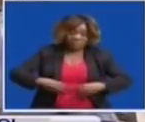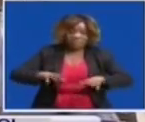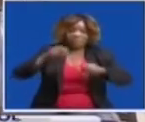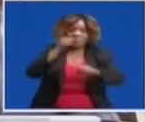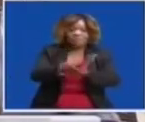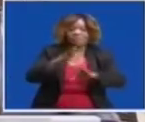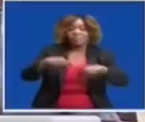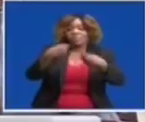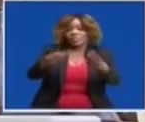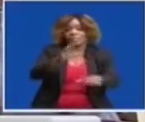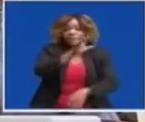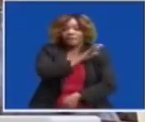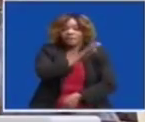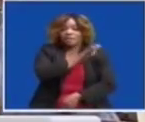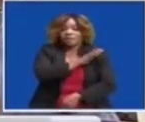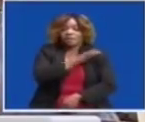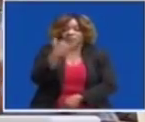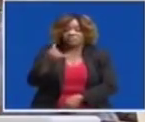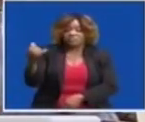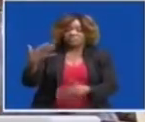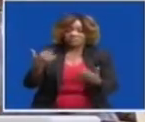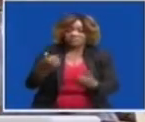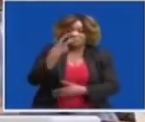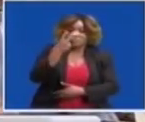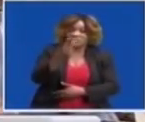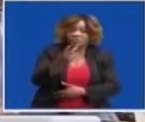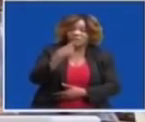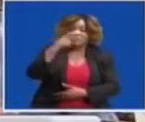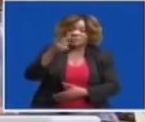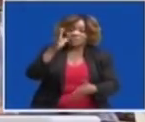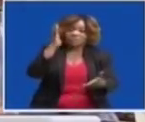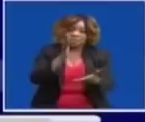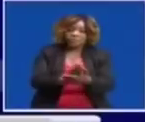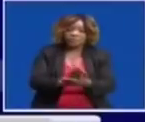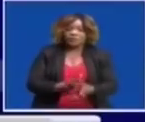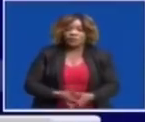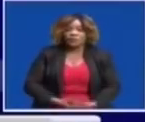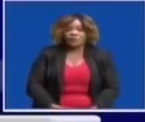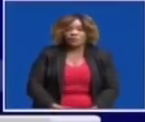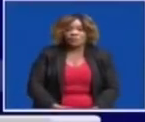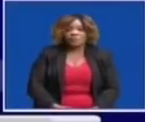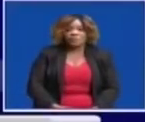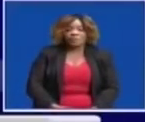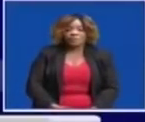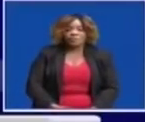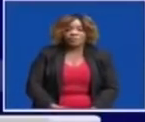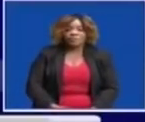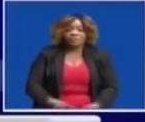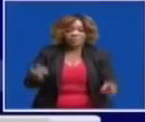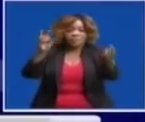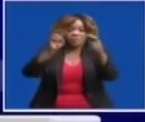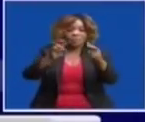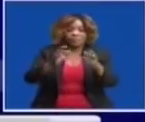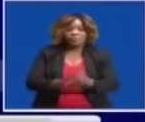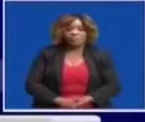and the police, they are looking at that matter, and they should stop that. And when